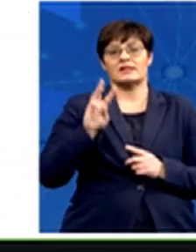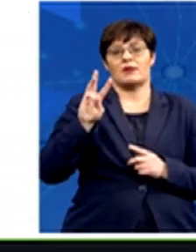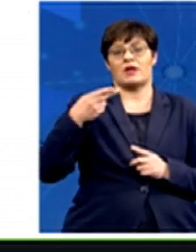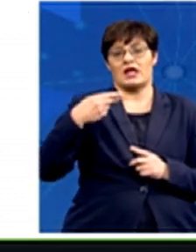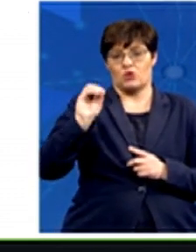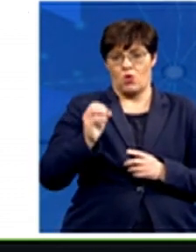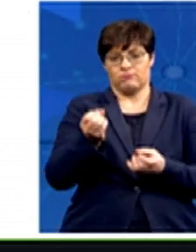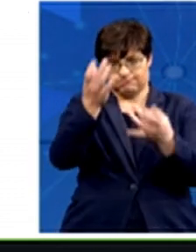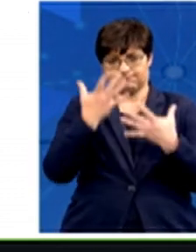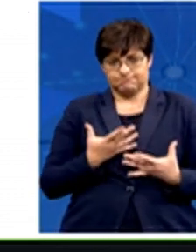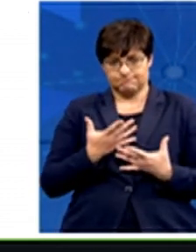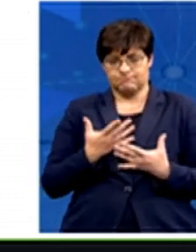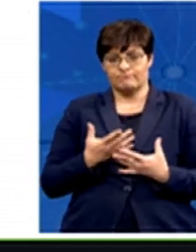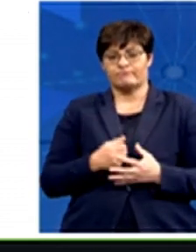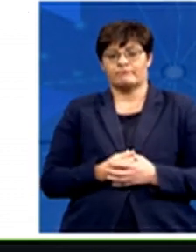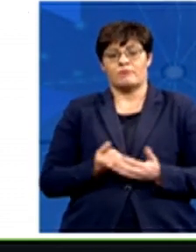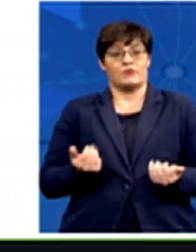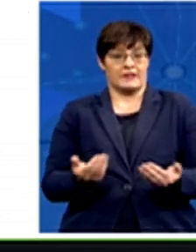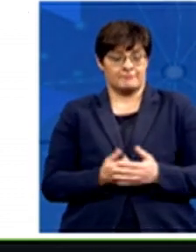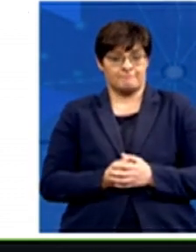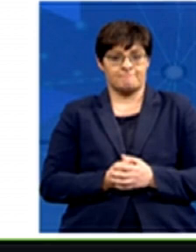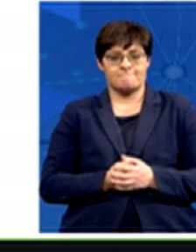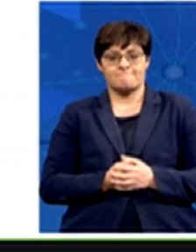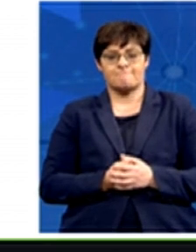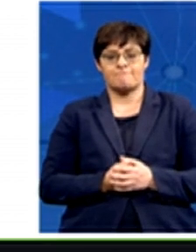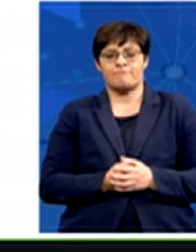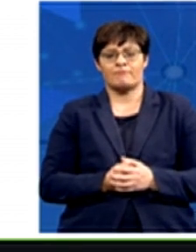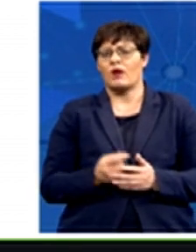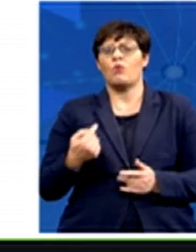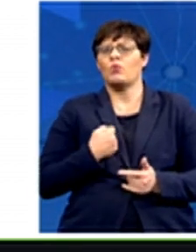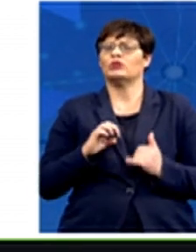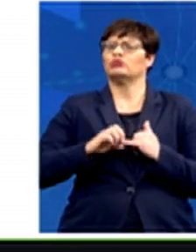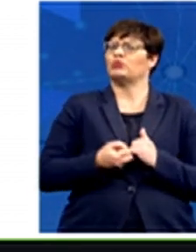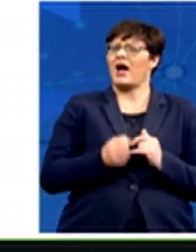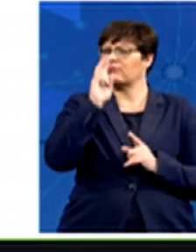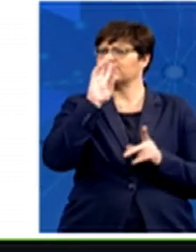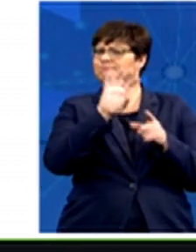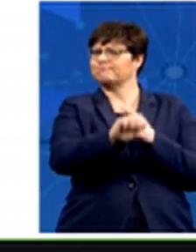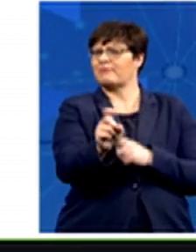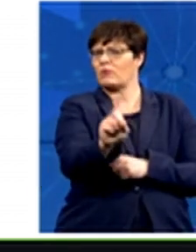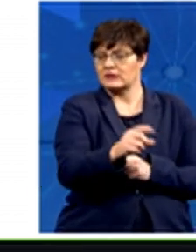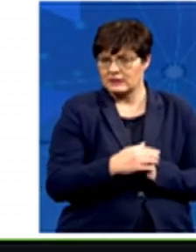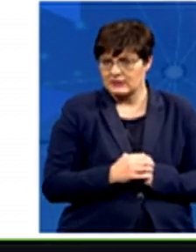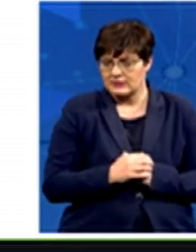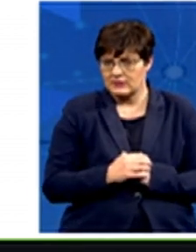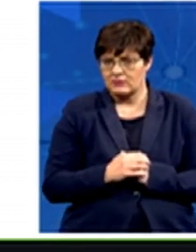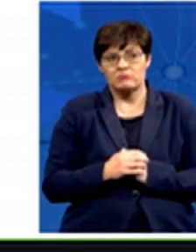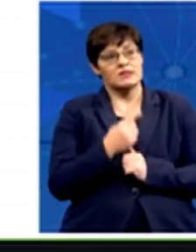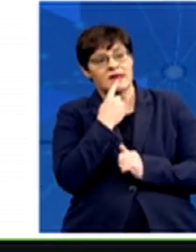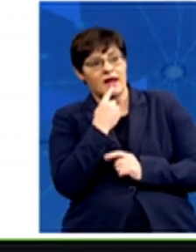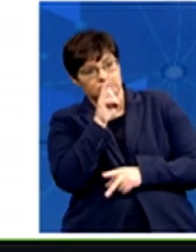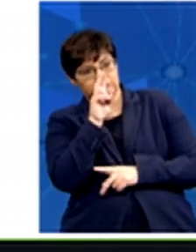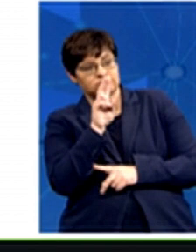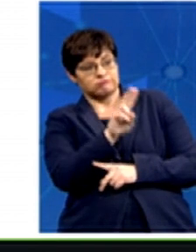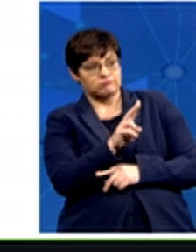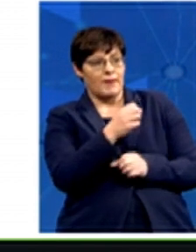So what is it that we actually are trying to look for when we say we watch this medicine's performance? So we